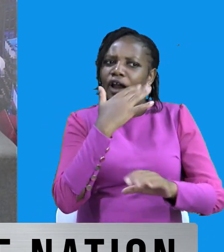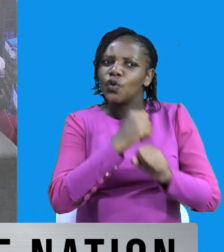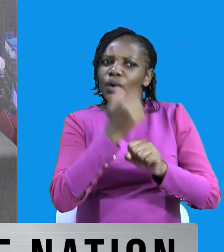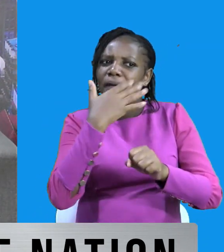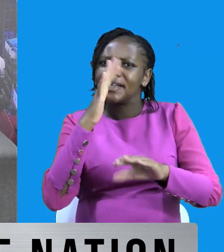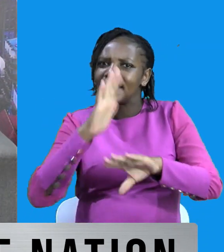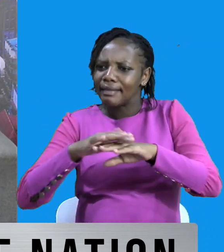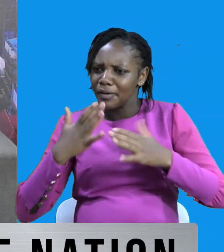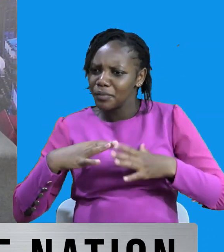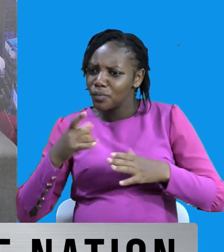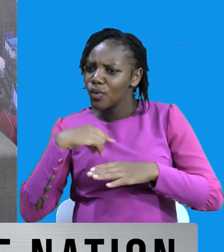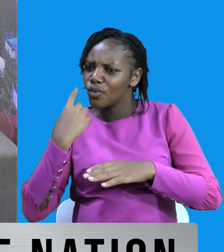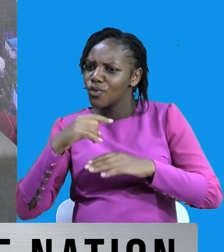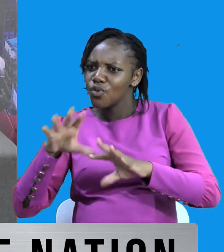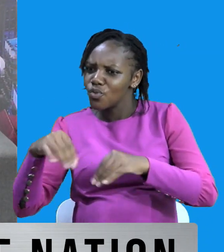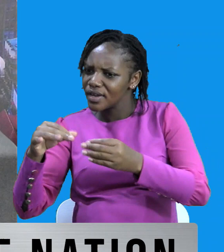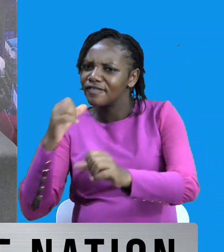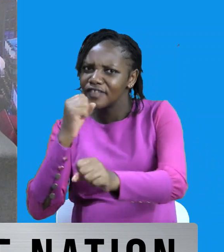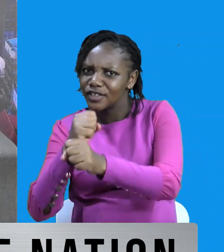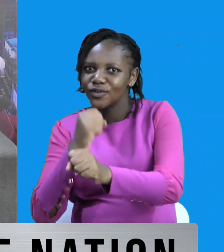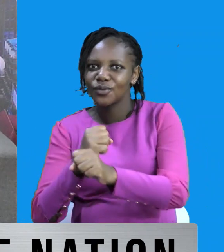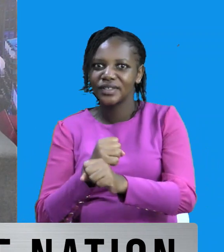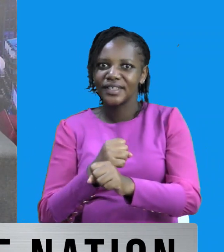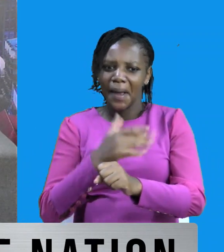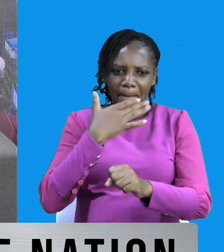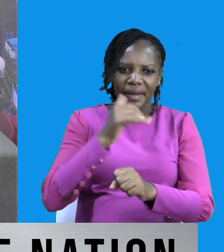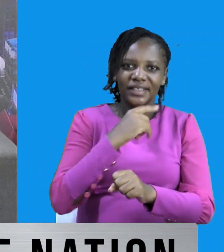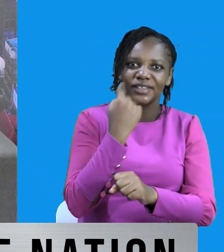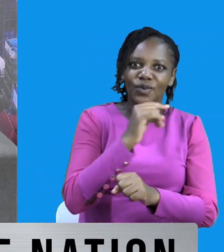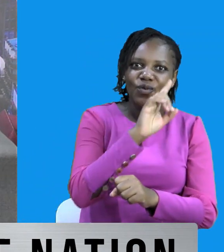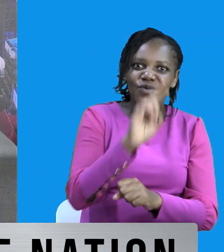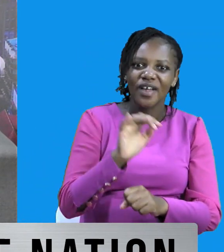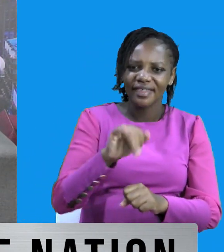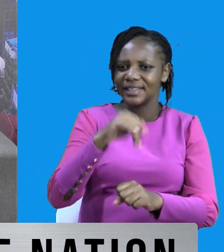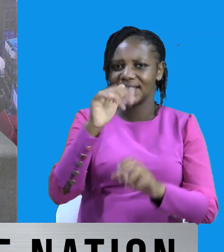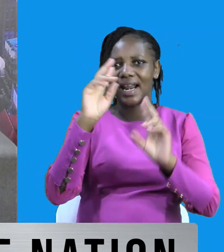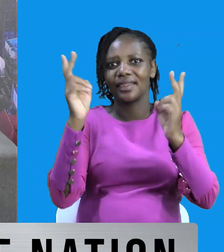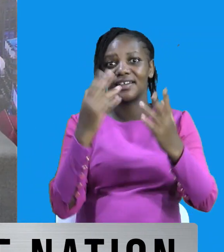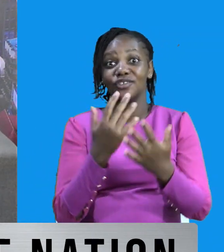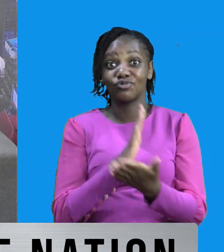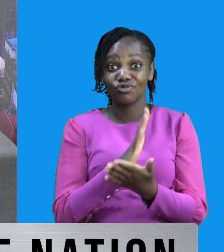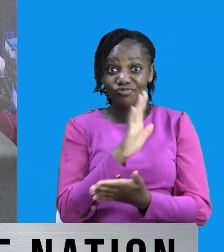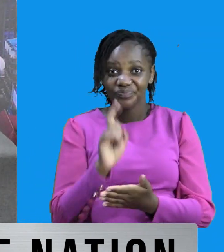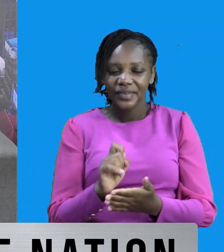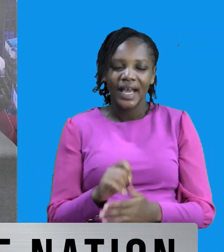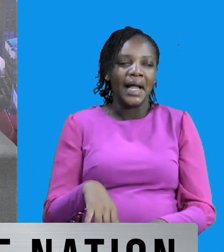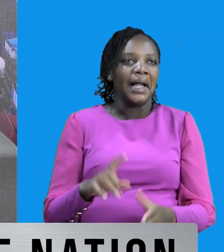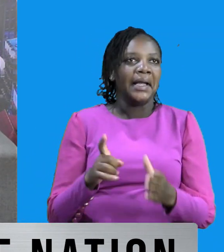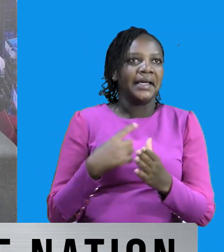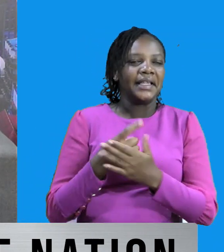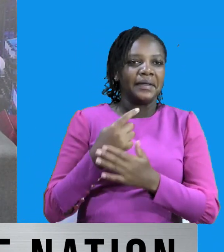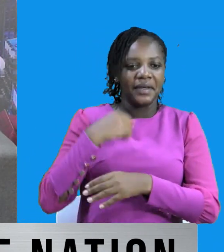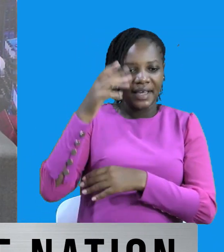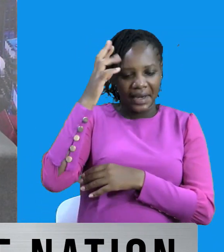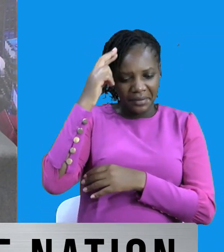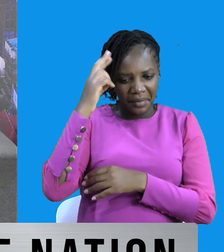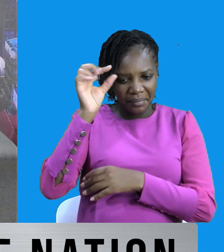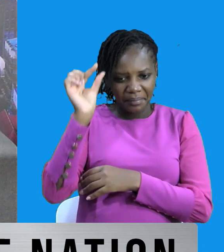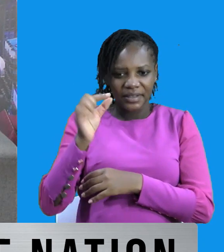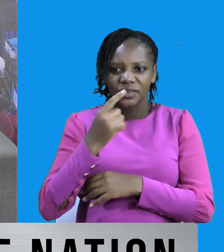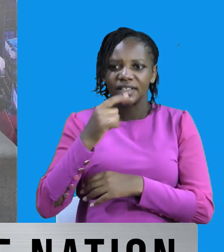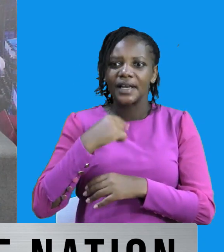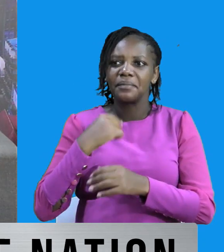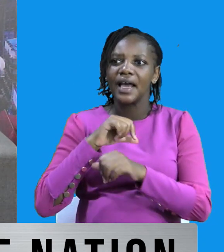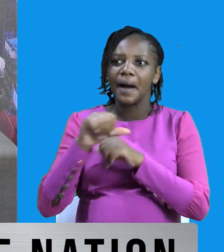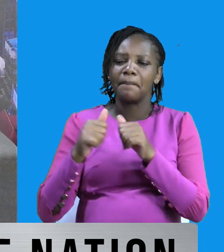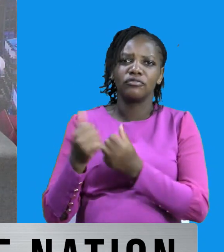the people who we actually give the jobs who that have been is trained? Now the That's issue. Another issue here, John. It's amazing. Someone was telling me about his car, how it